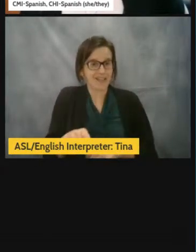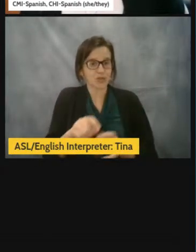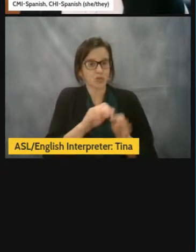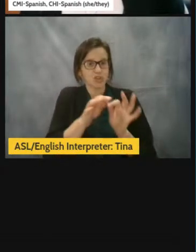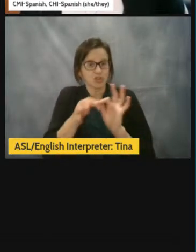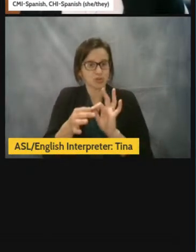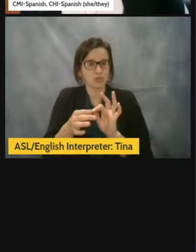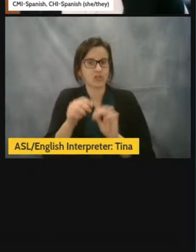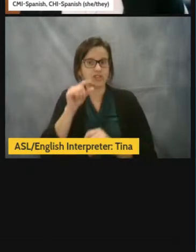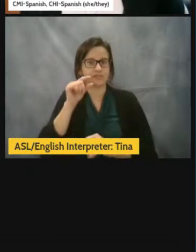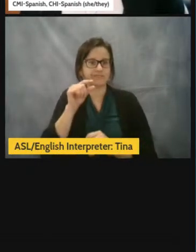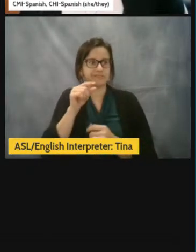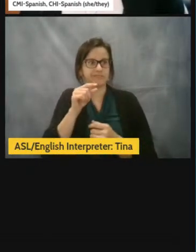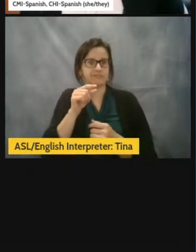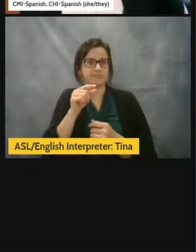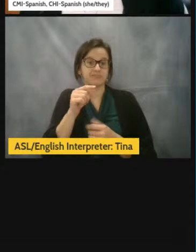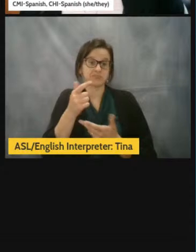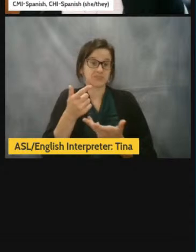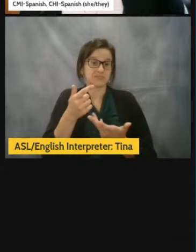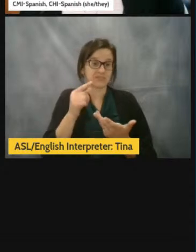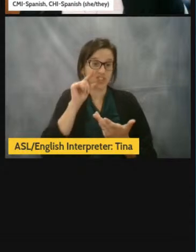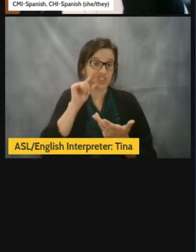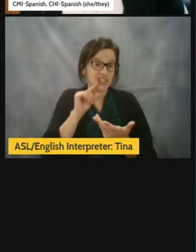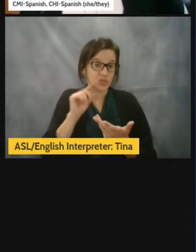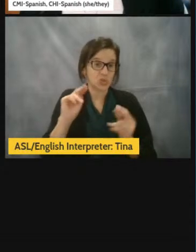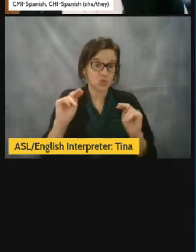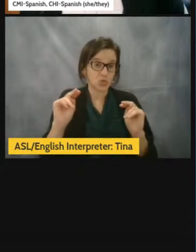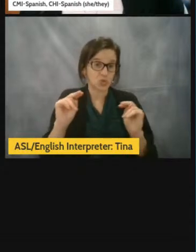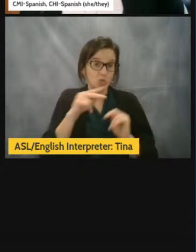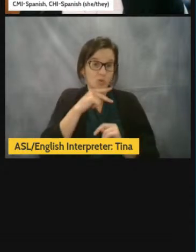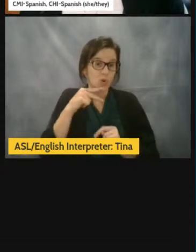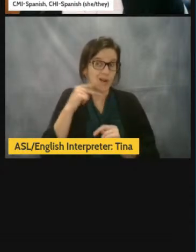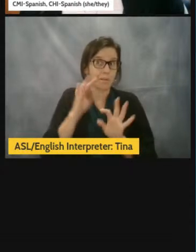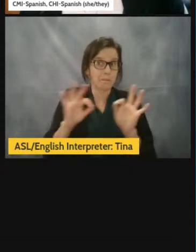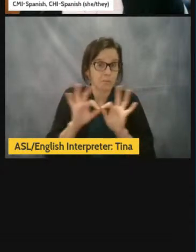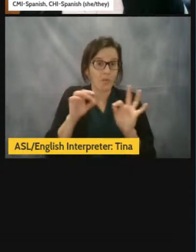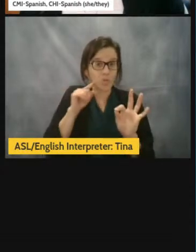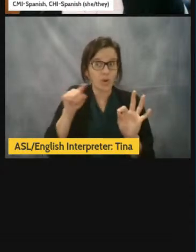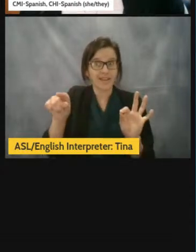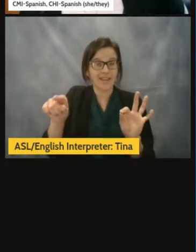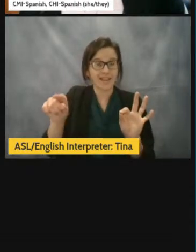important those gender-neutral pronouns are for someone,